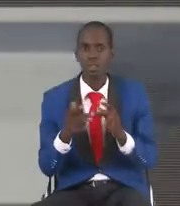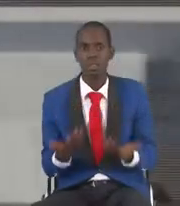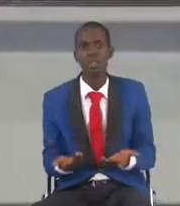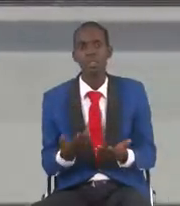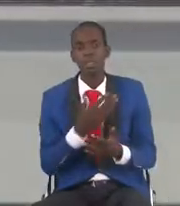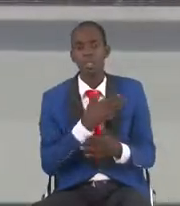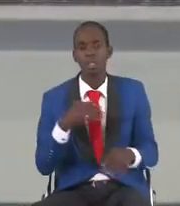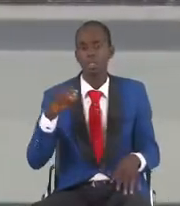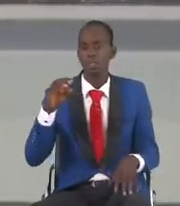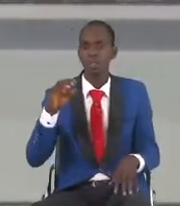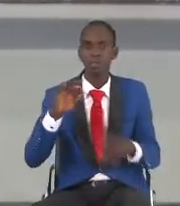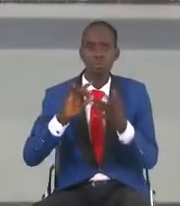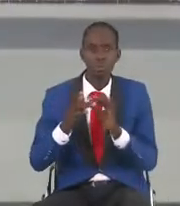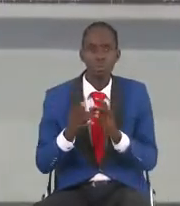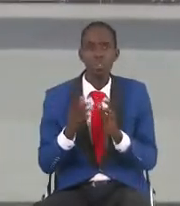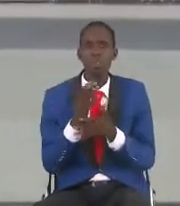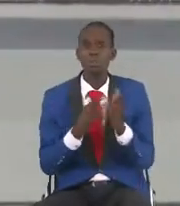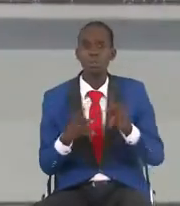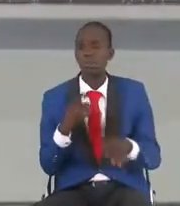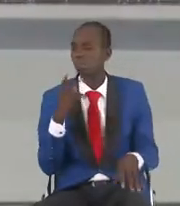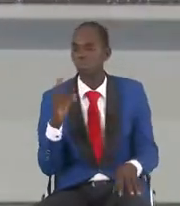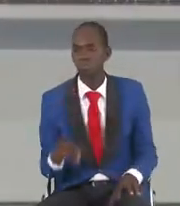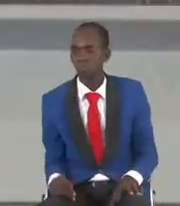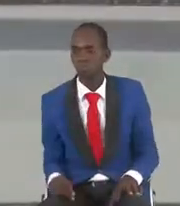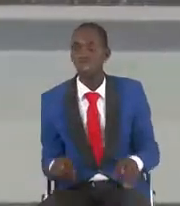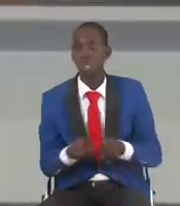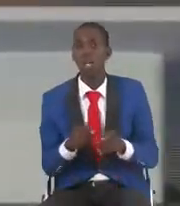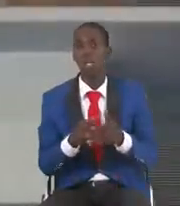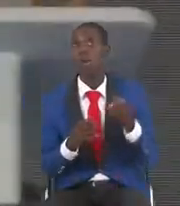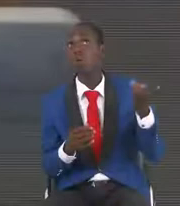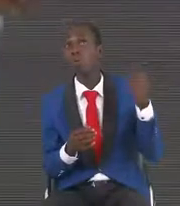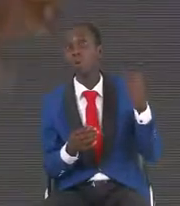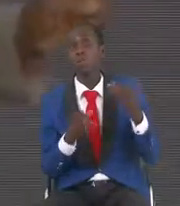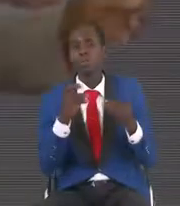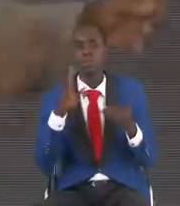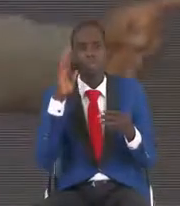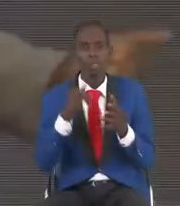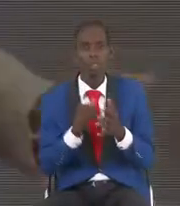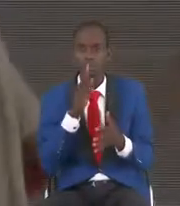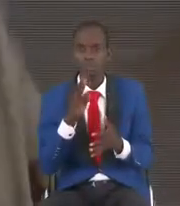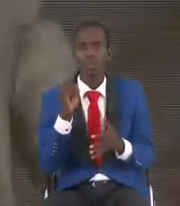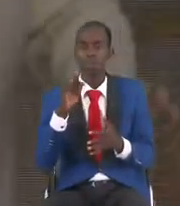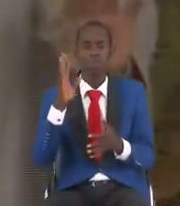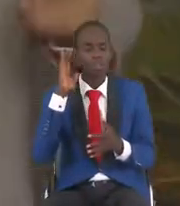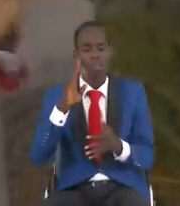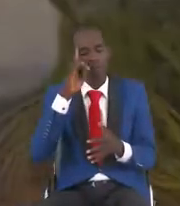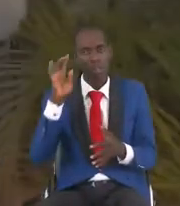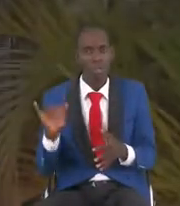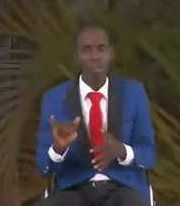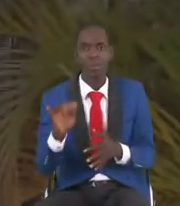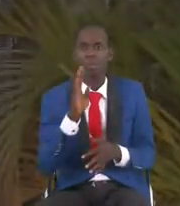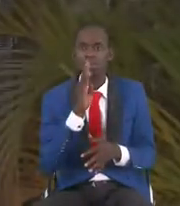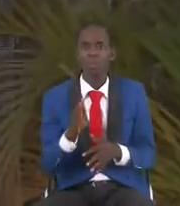came in. And there are some people that said, no, as it was, so it shall be, and so it shall forever be. We're not going to, that